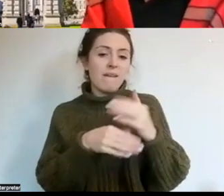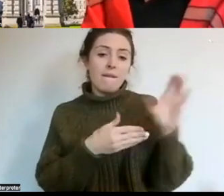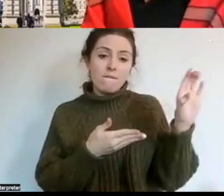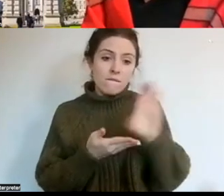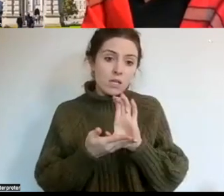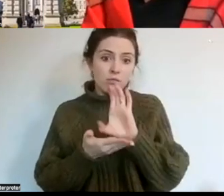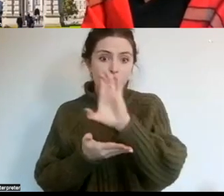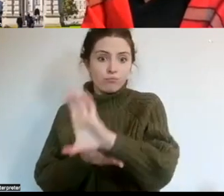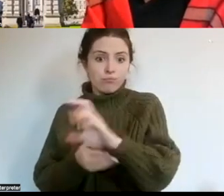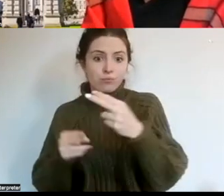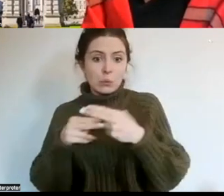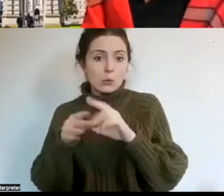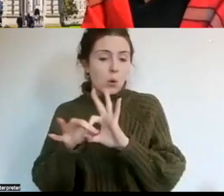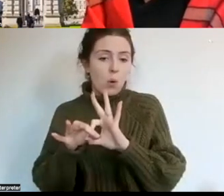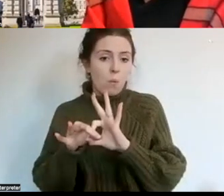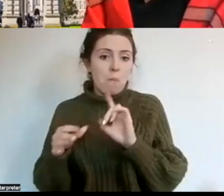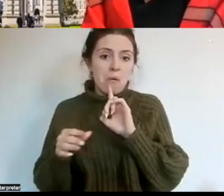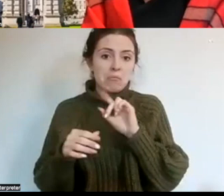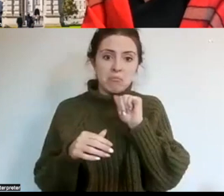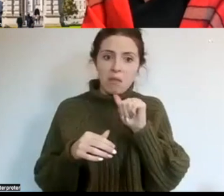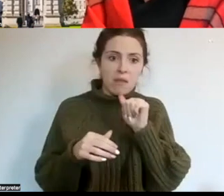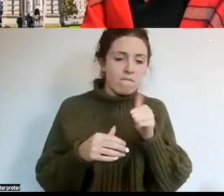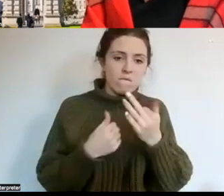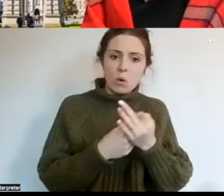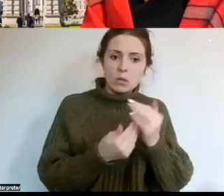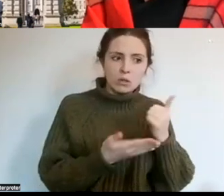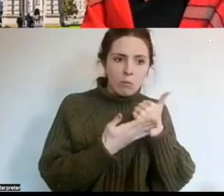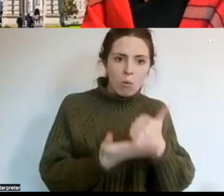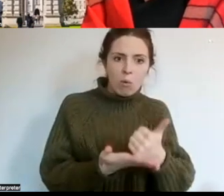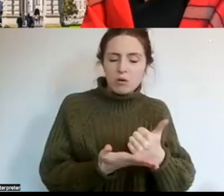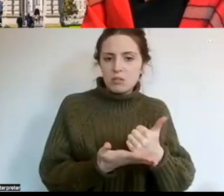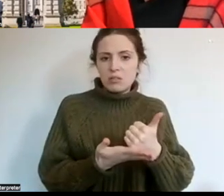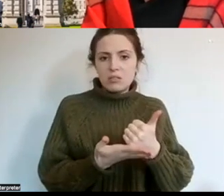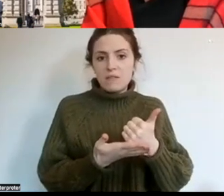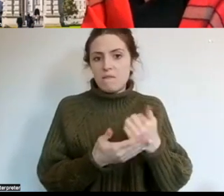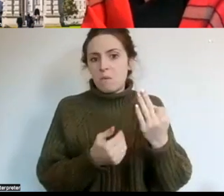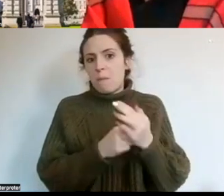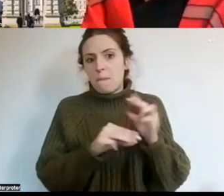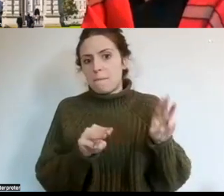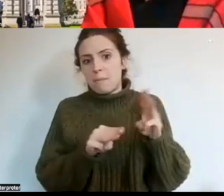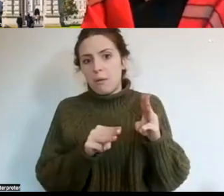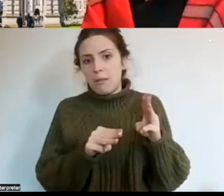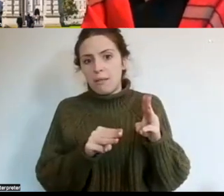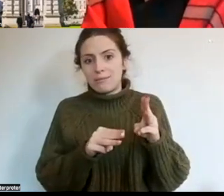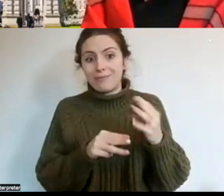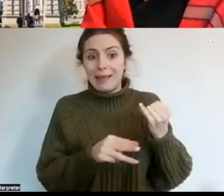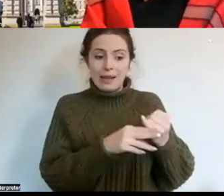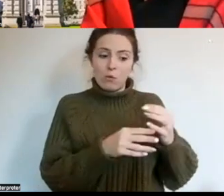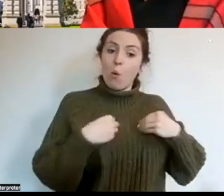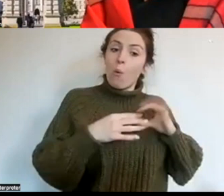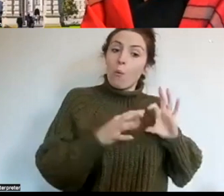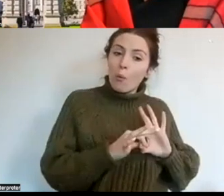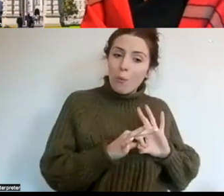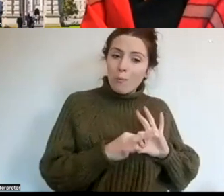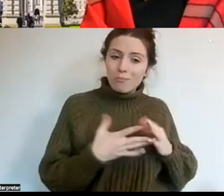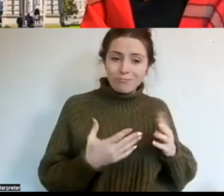home places, but no funding for supports, or very few funding for supports for people within their own homes. Philip,